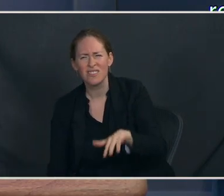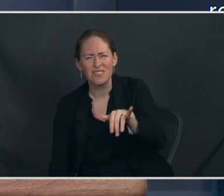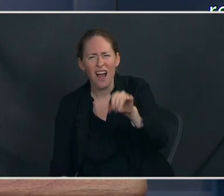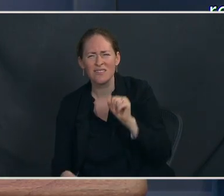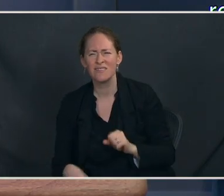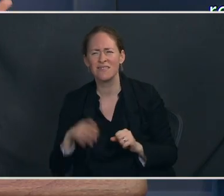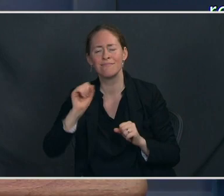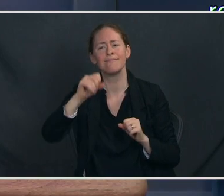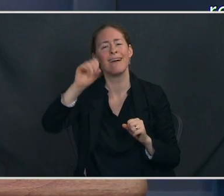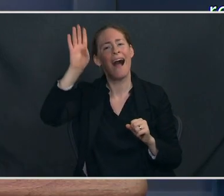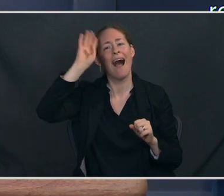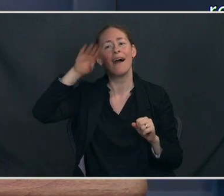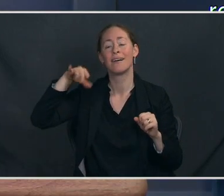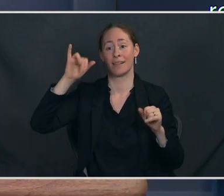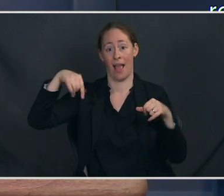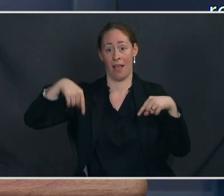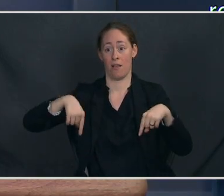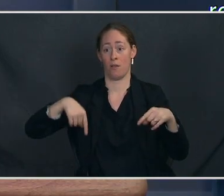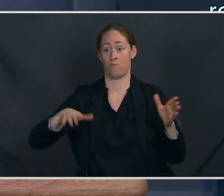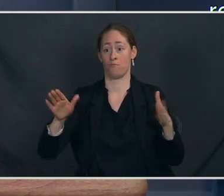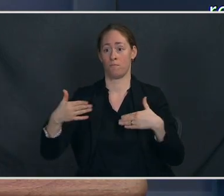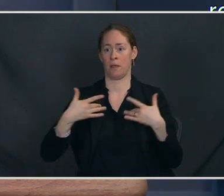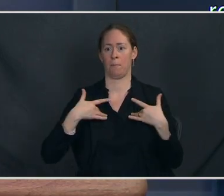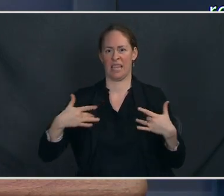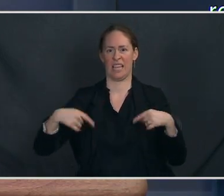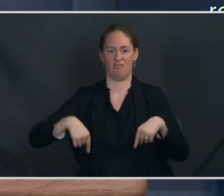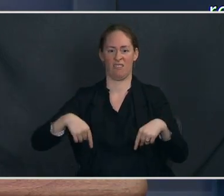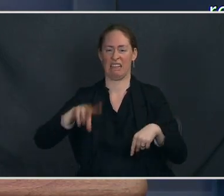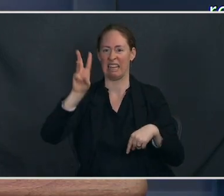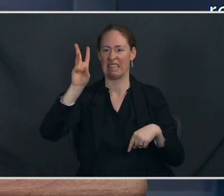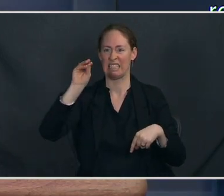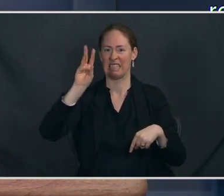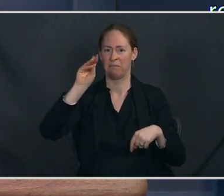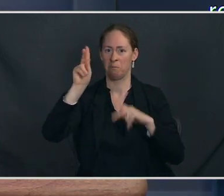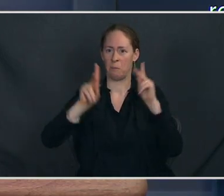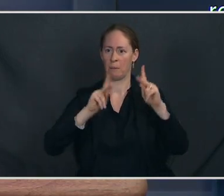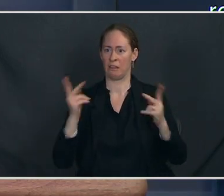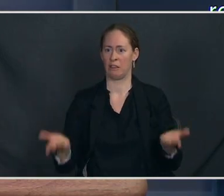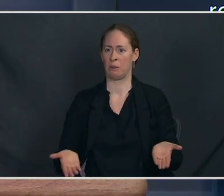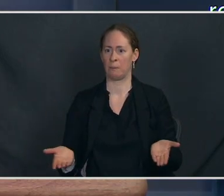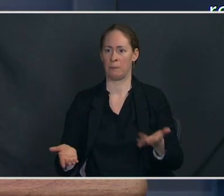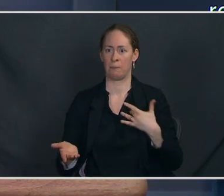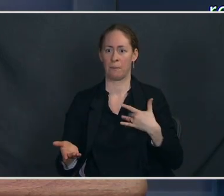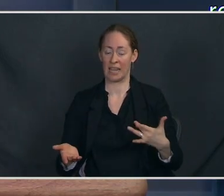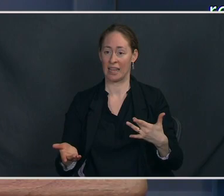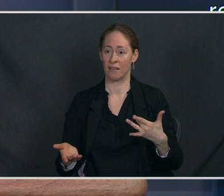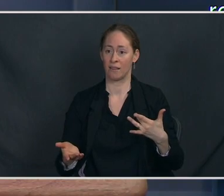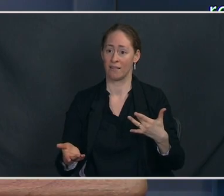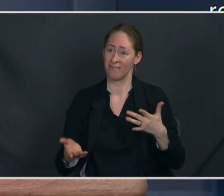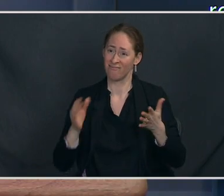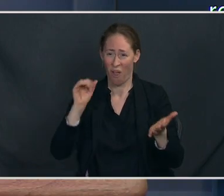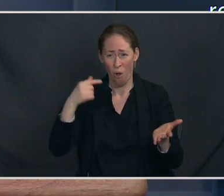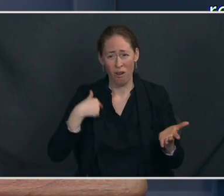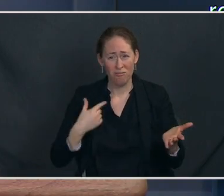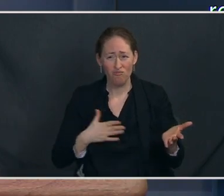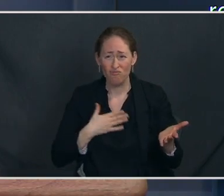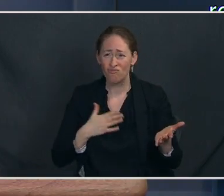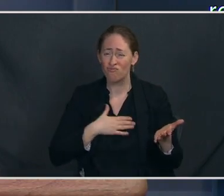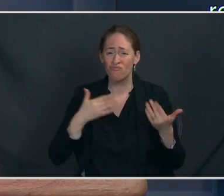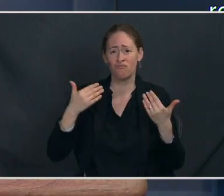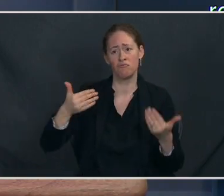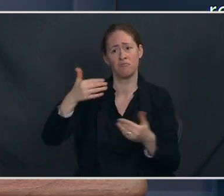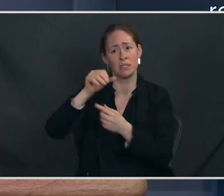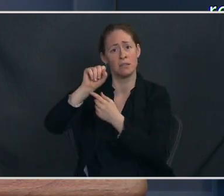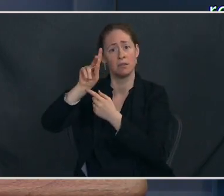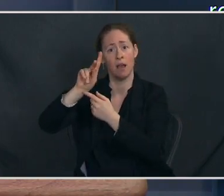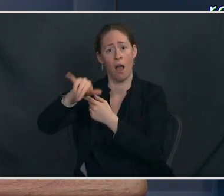60 people in this room. I think that's the right number. That's certainly something we would be happy to have in this room. And I think all of you would too, because you're asking